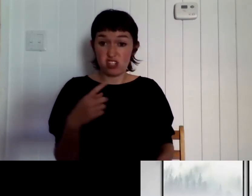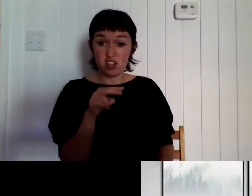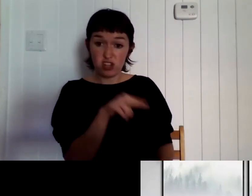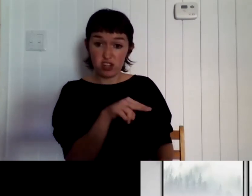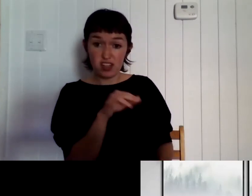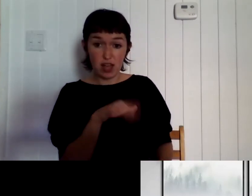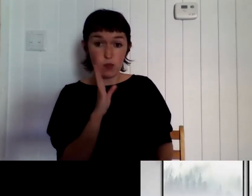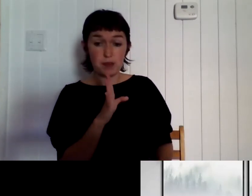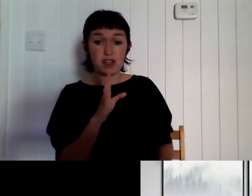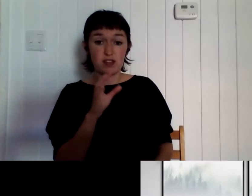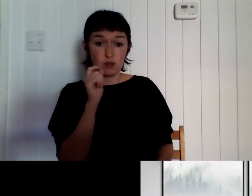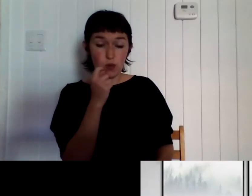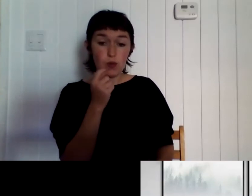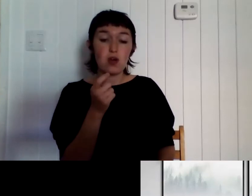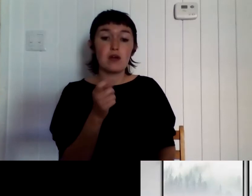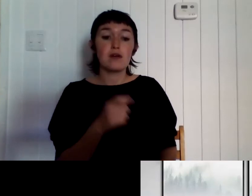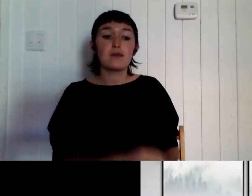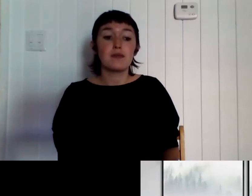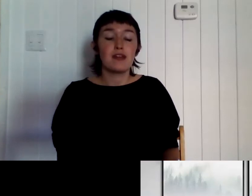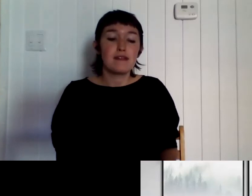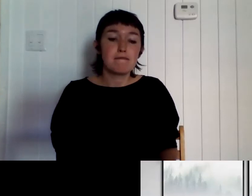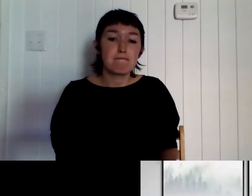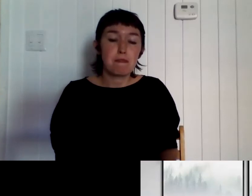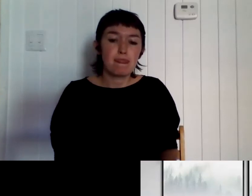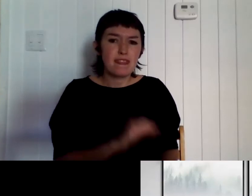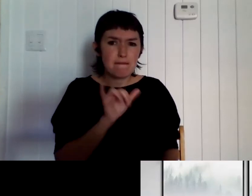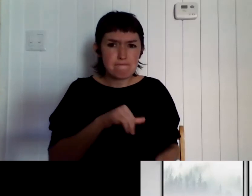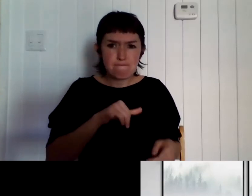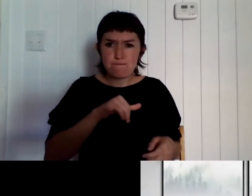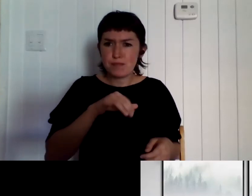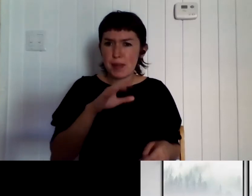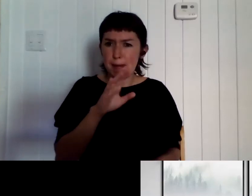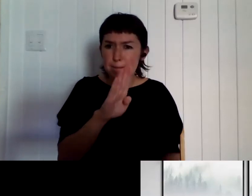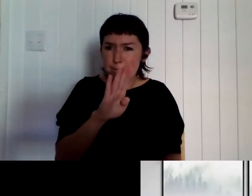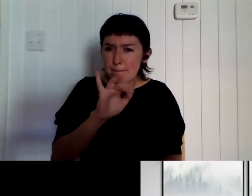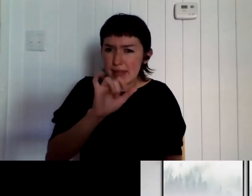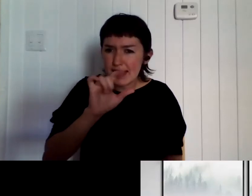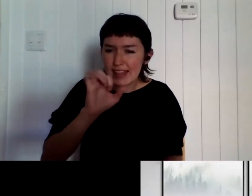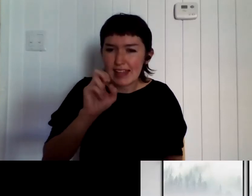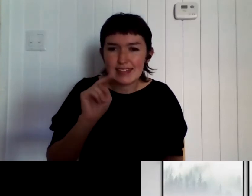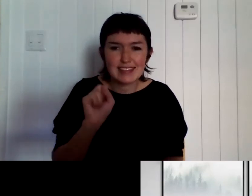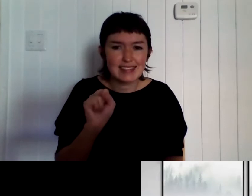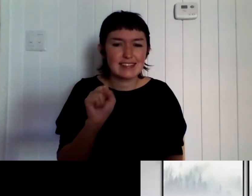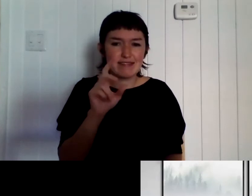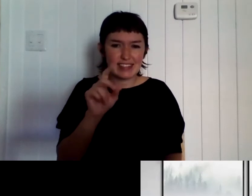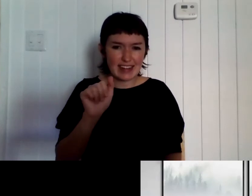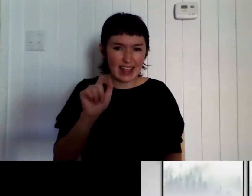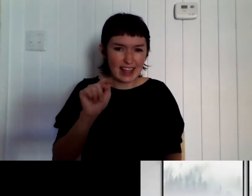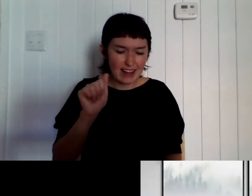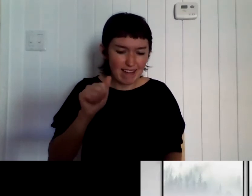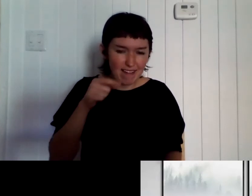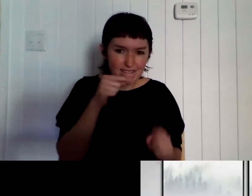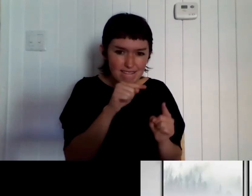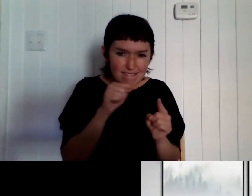talking about like billions of data points, so much information from one